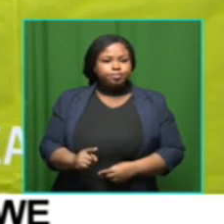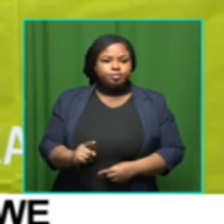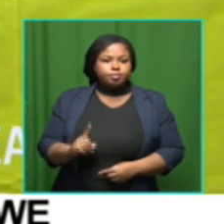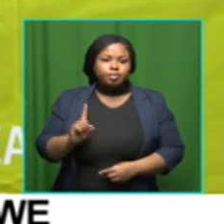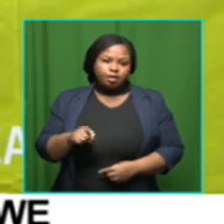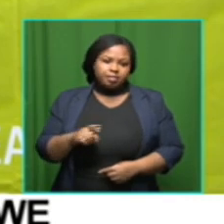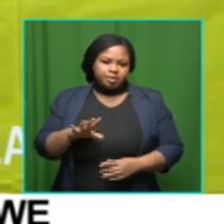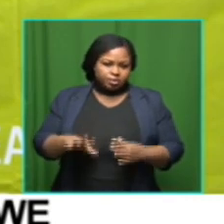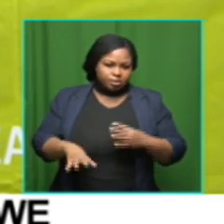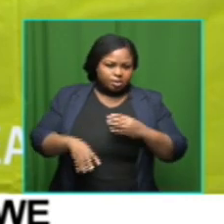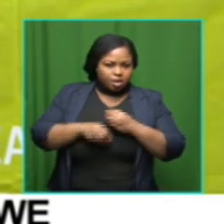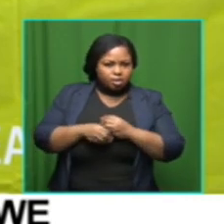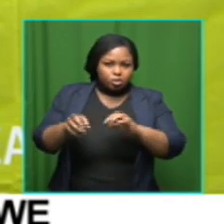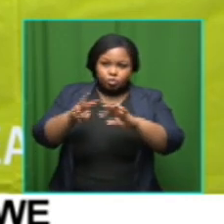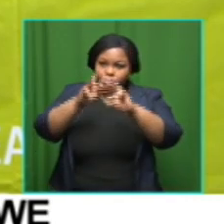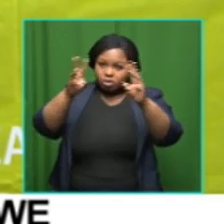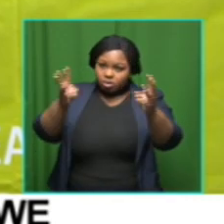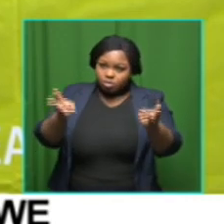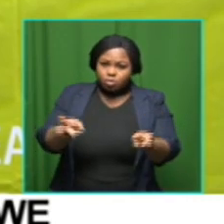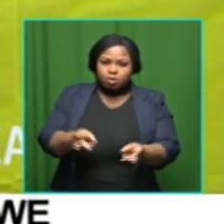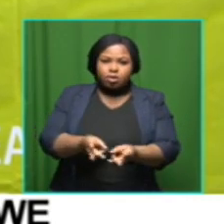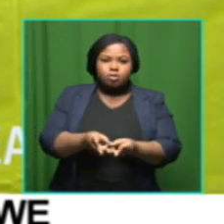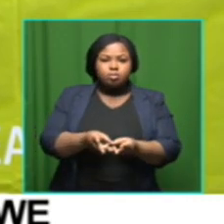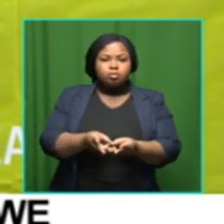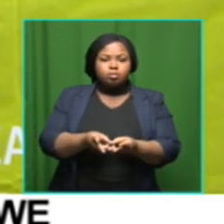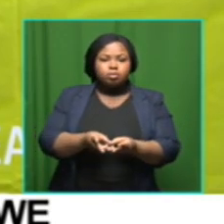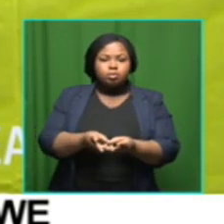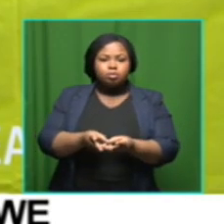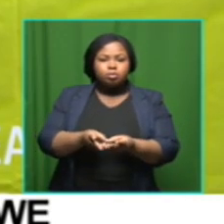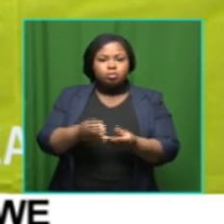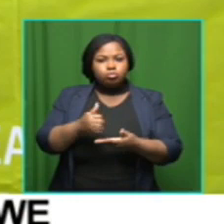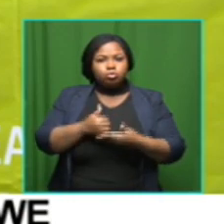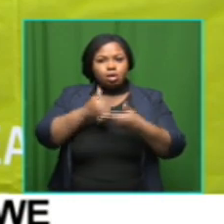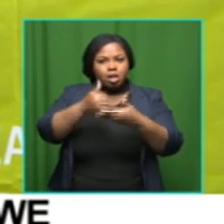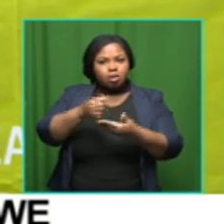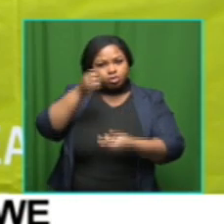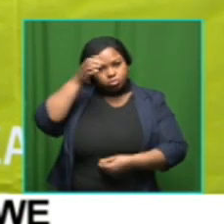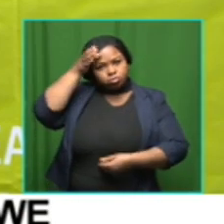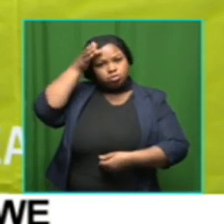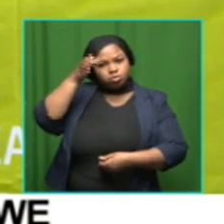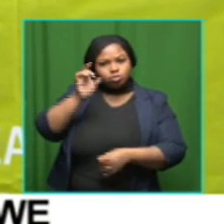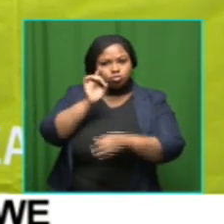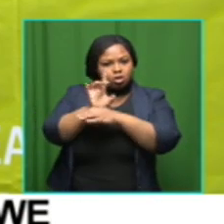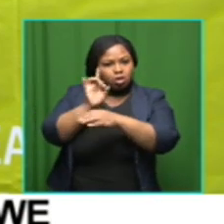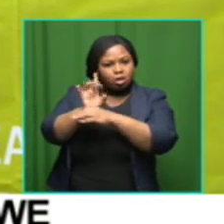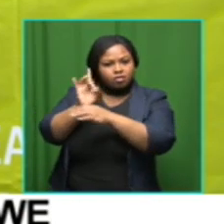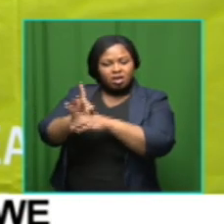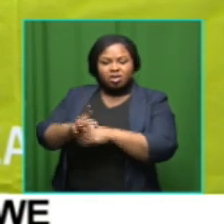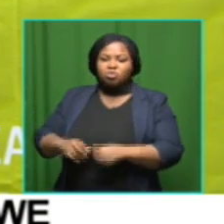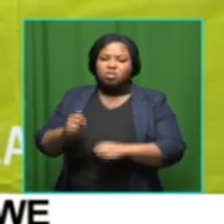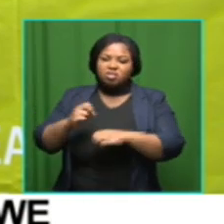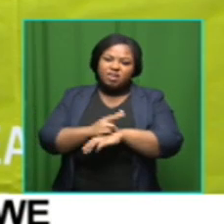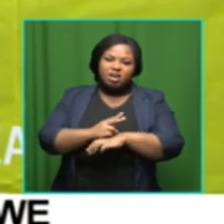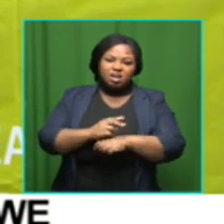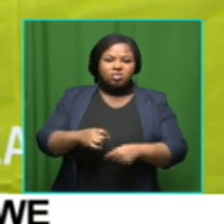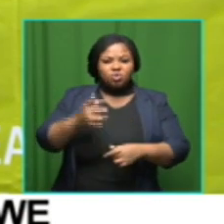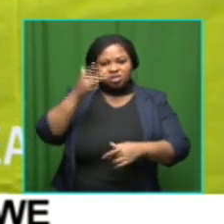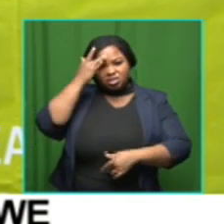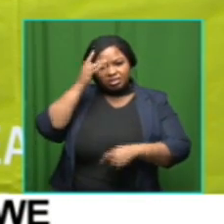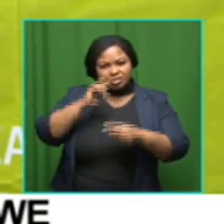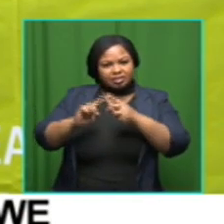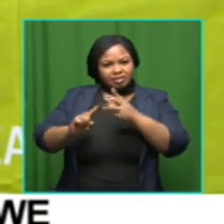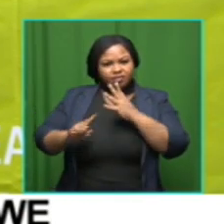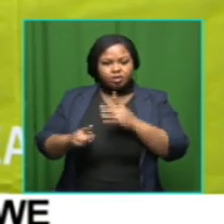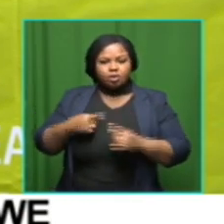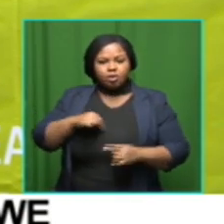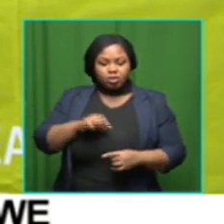the global body of knowledge on this virus and other viruses and other diseases. So we want